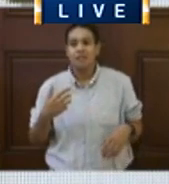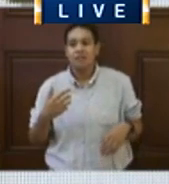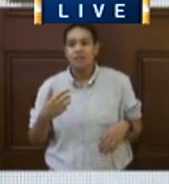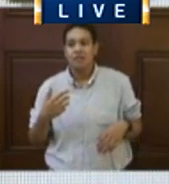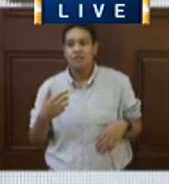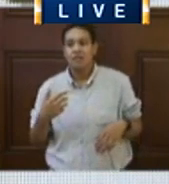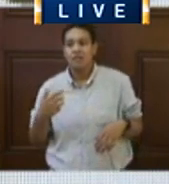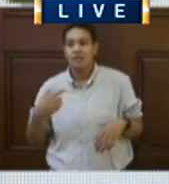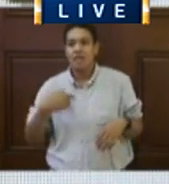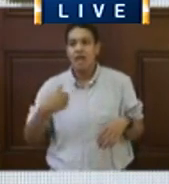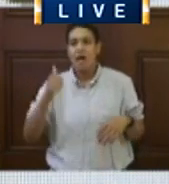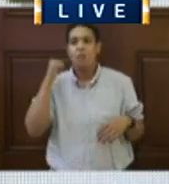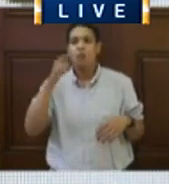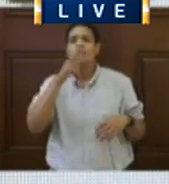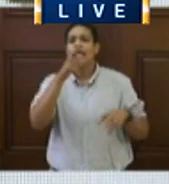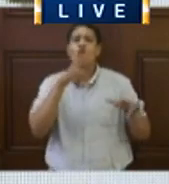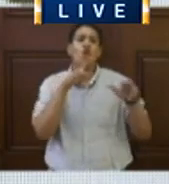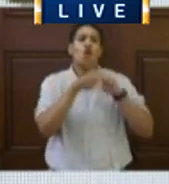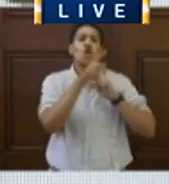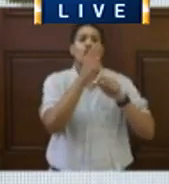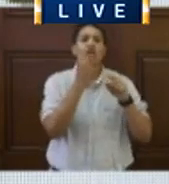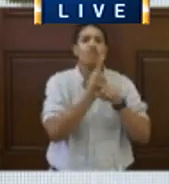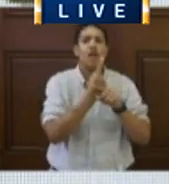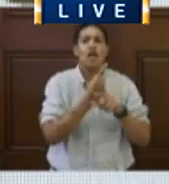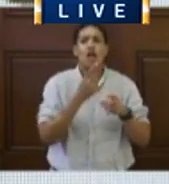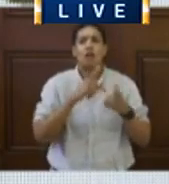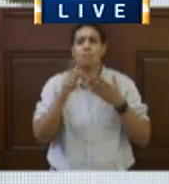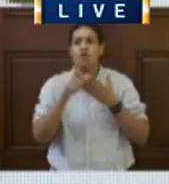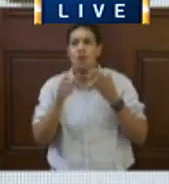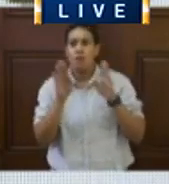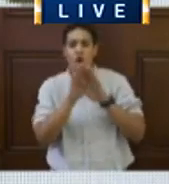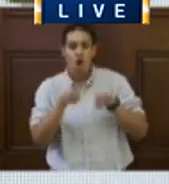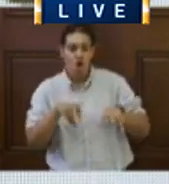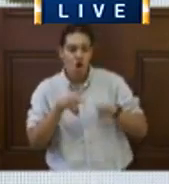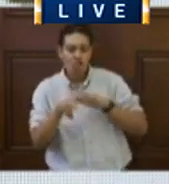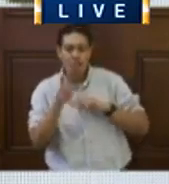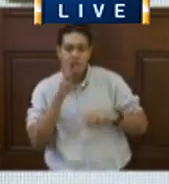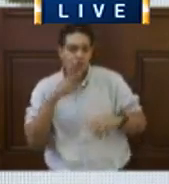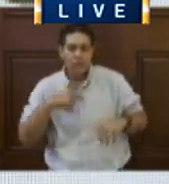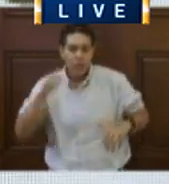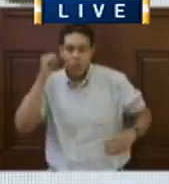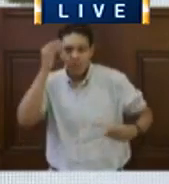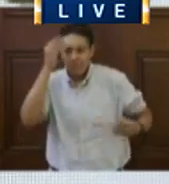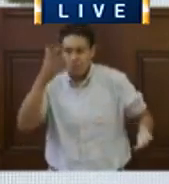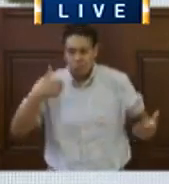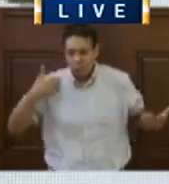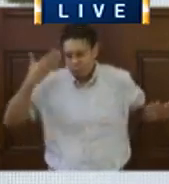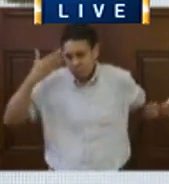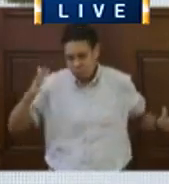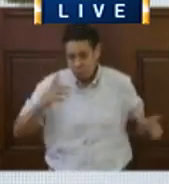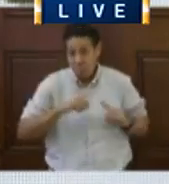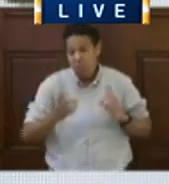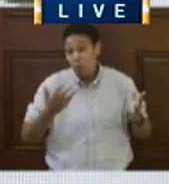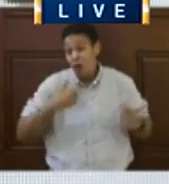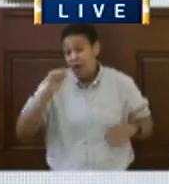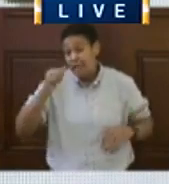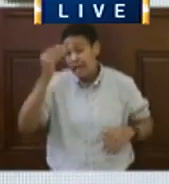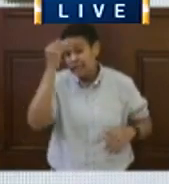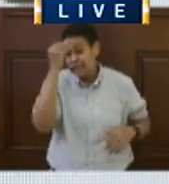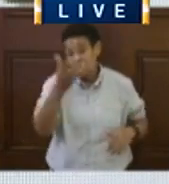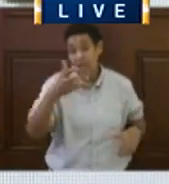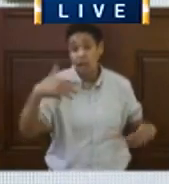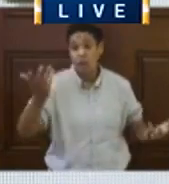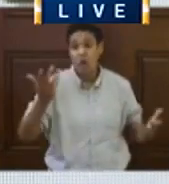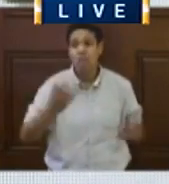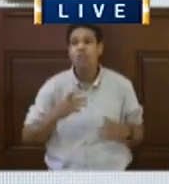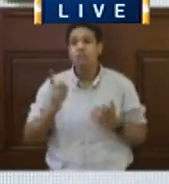regular programs of lock-offs and so forth. But what I can say to you is that